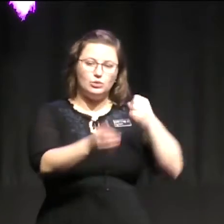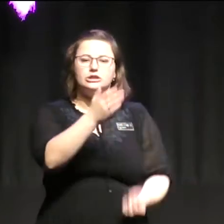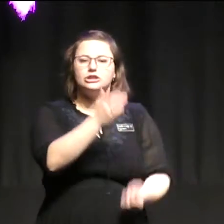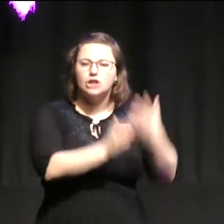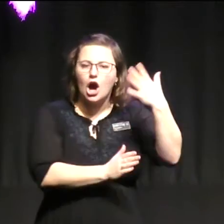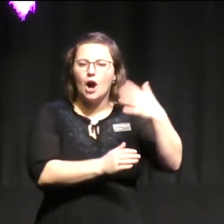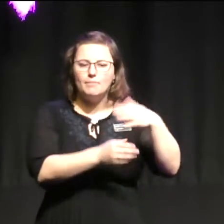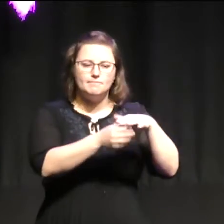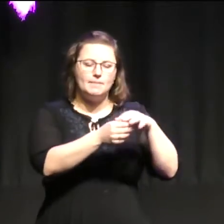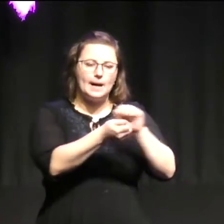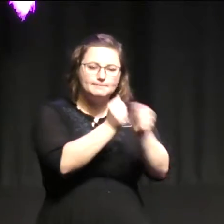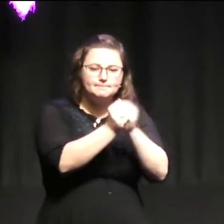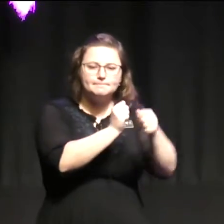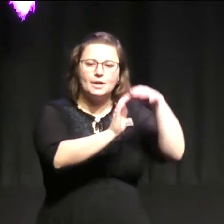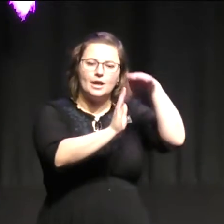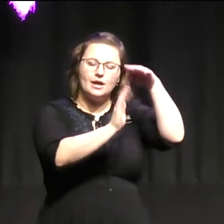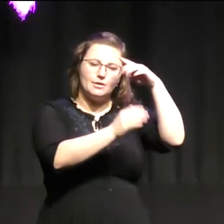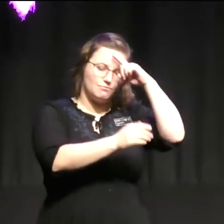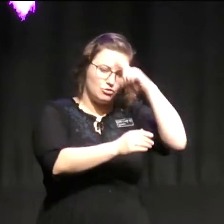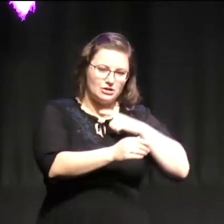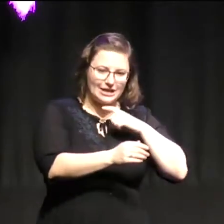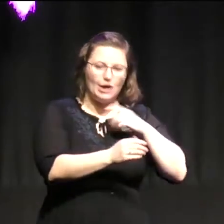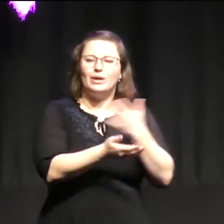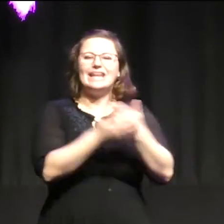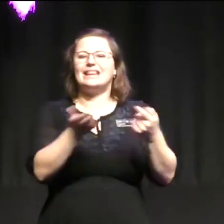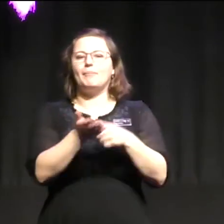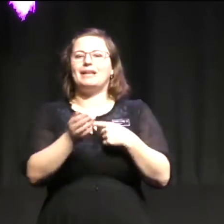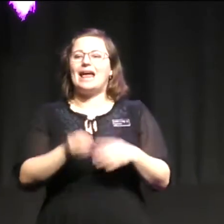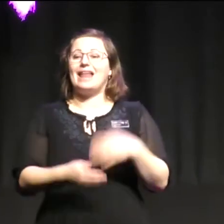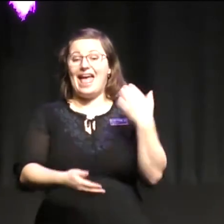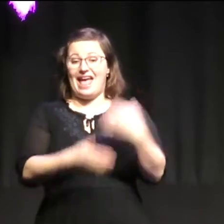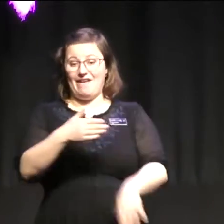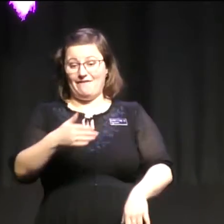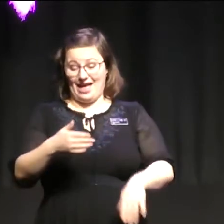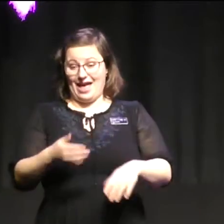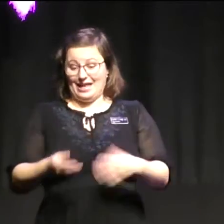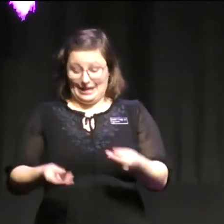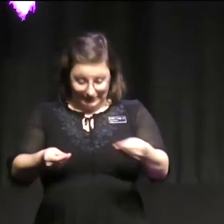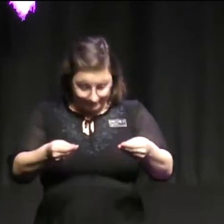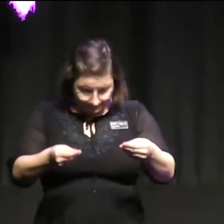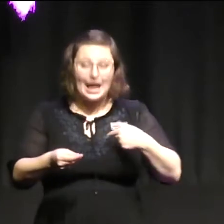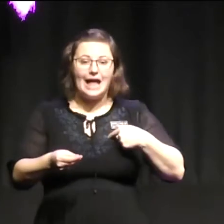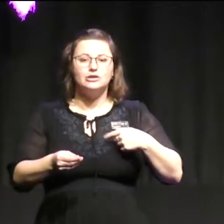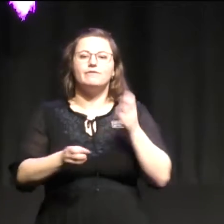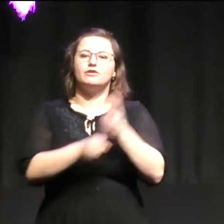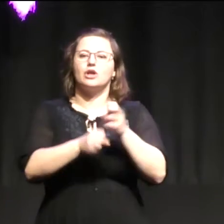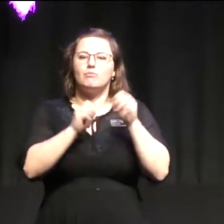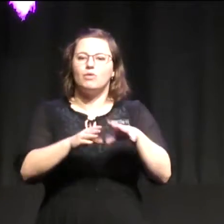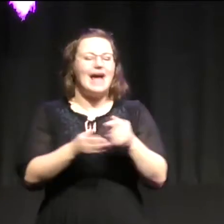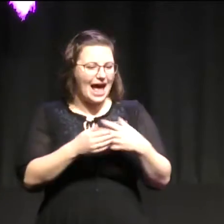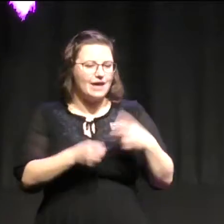rather than influencing it at a later stage? And that's what the new economy,